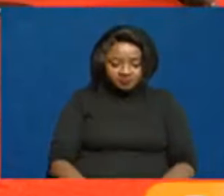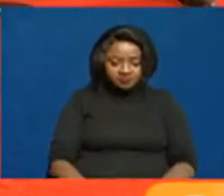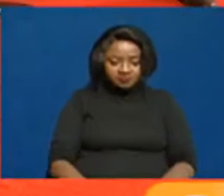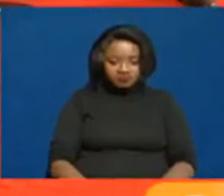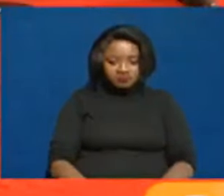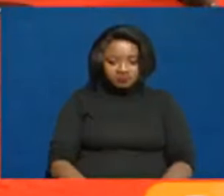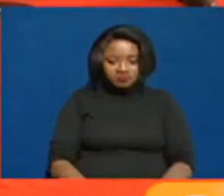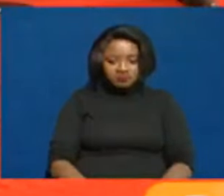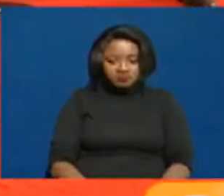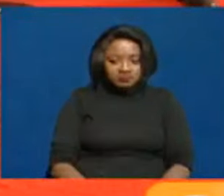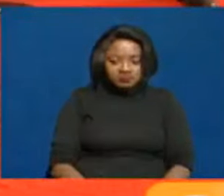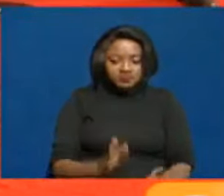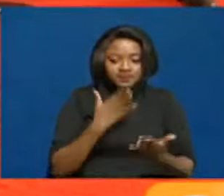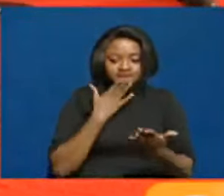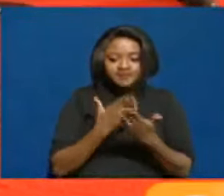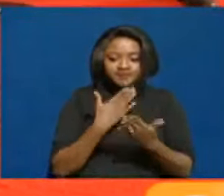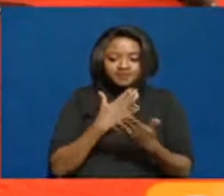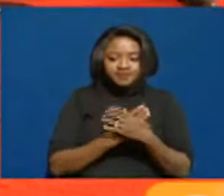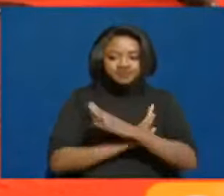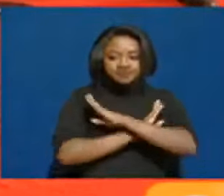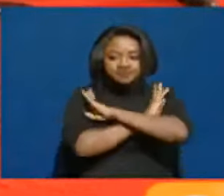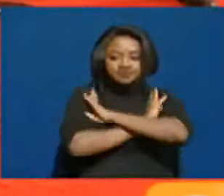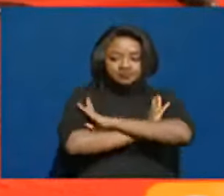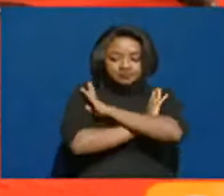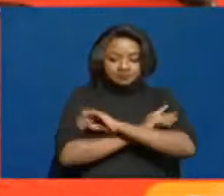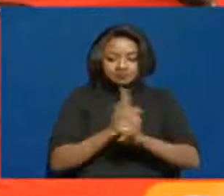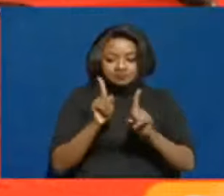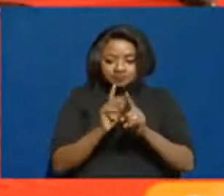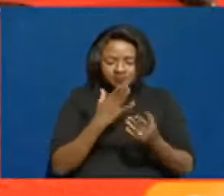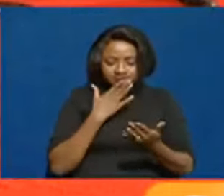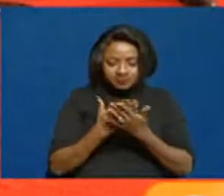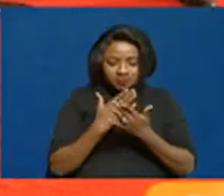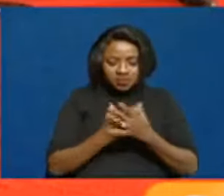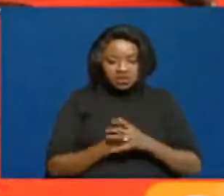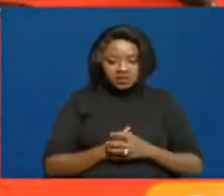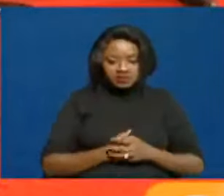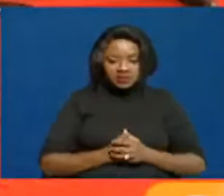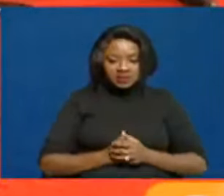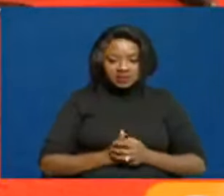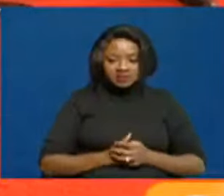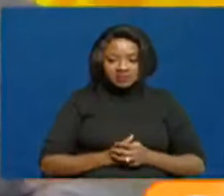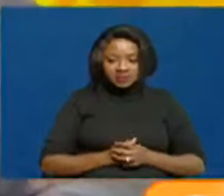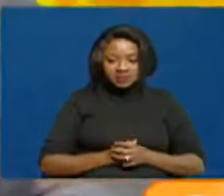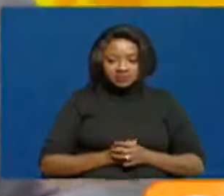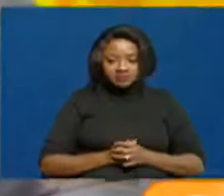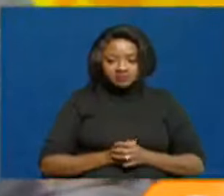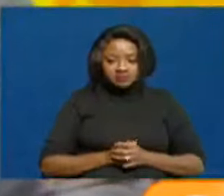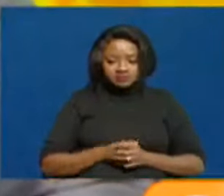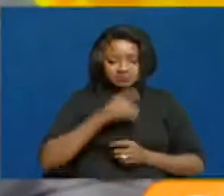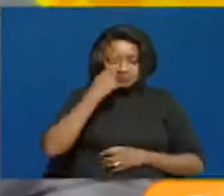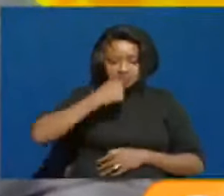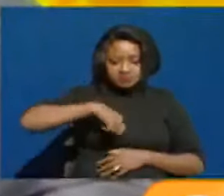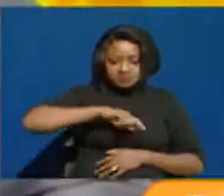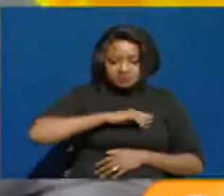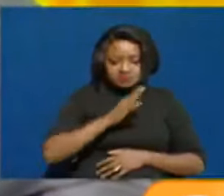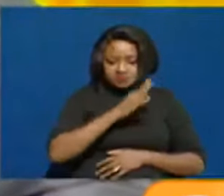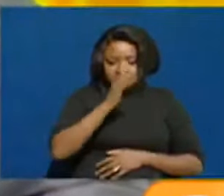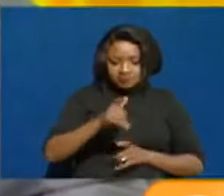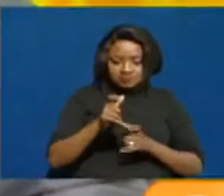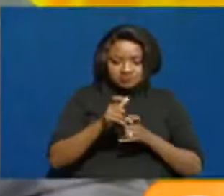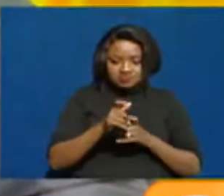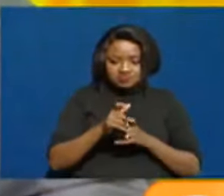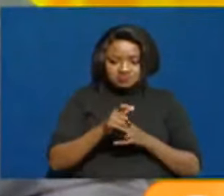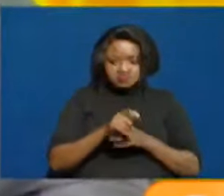Thank you, Trevor, and thank you for this forum. For us as NEMA, we are a regulator. So